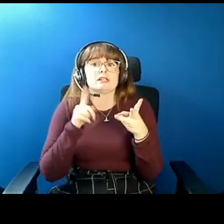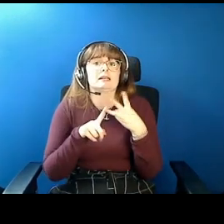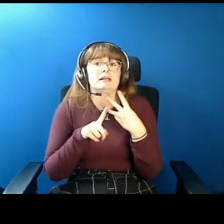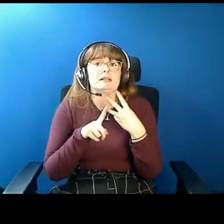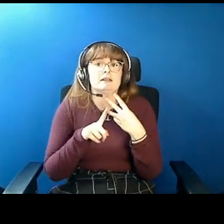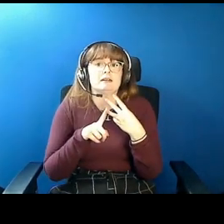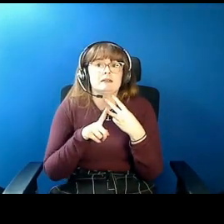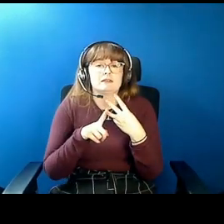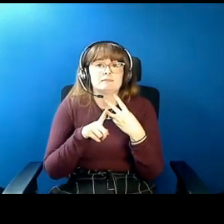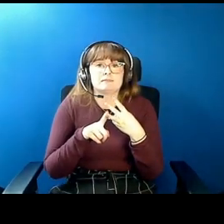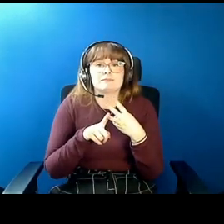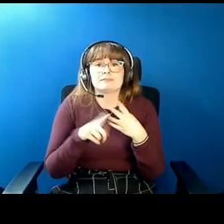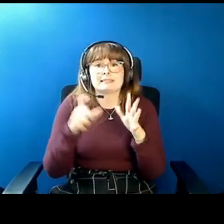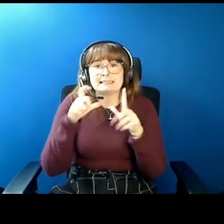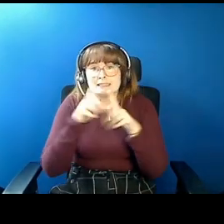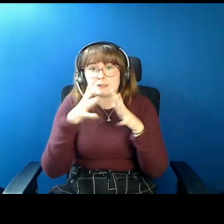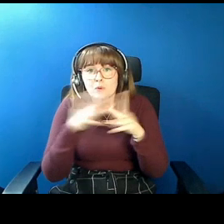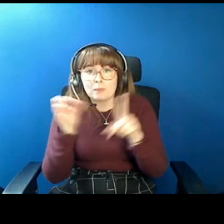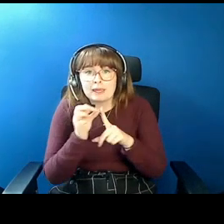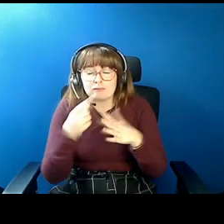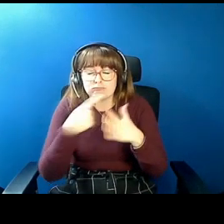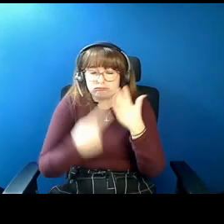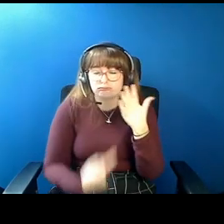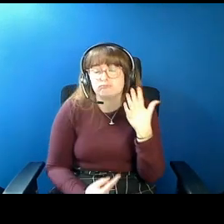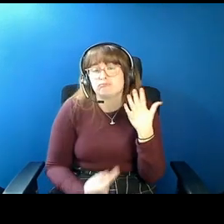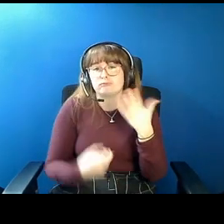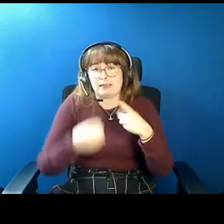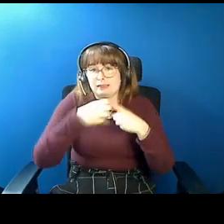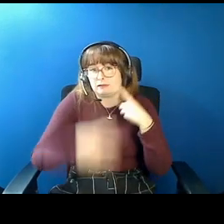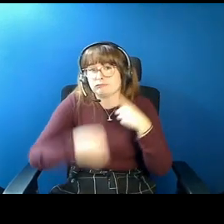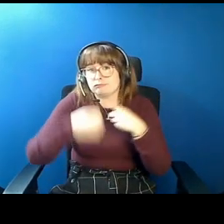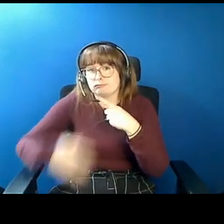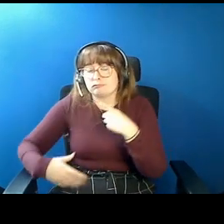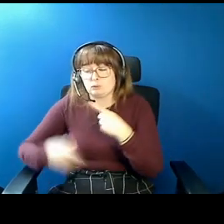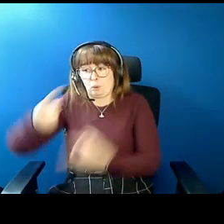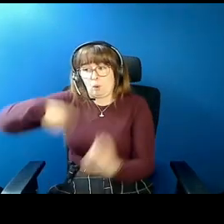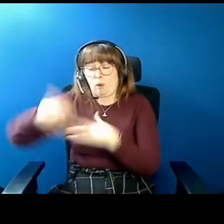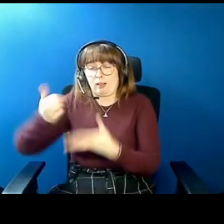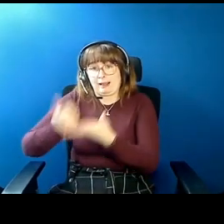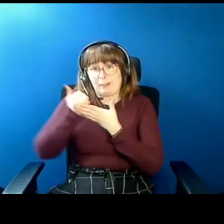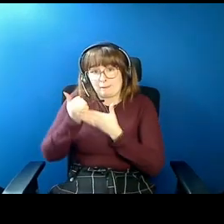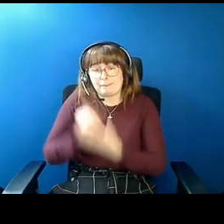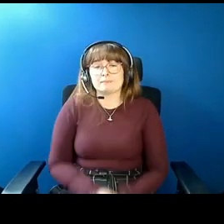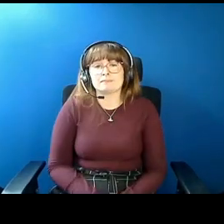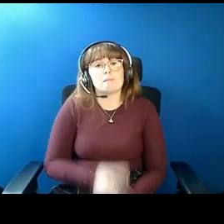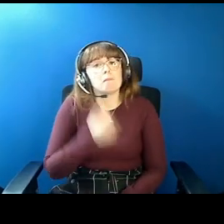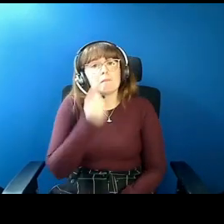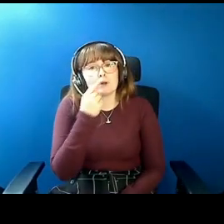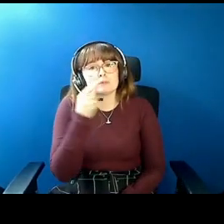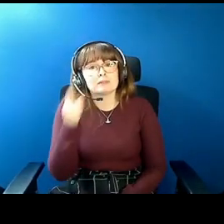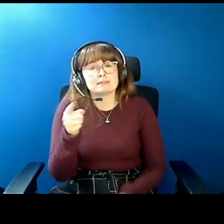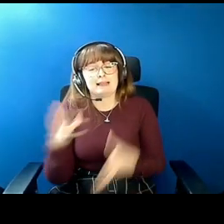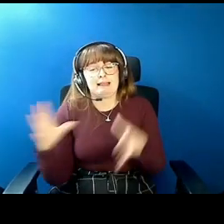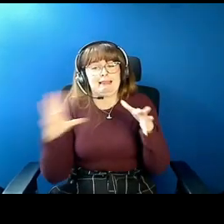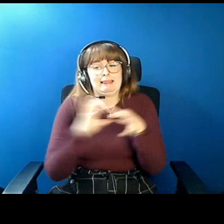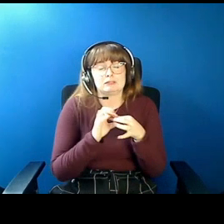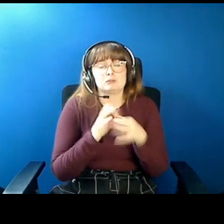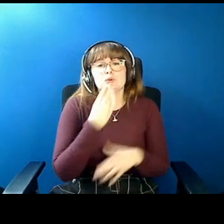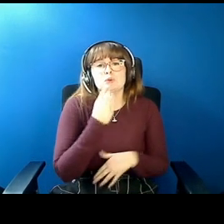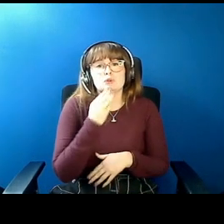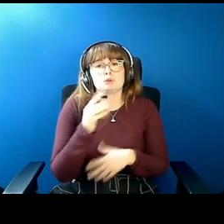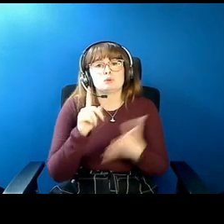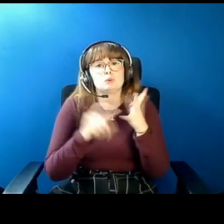Department for Work and Pensions. So there's a lot of data coming together to form this database. Where possible, these data sets are joined together using the UPRN, so